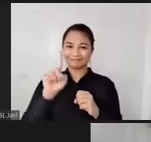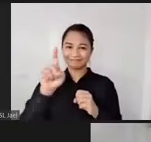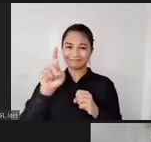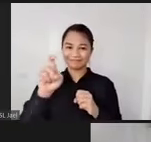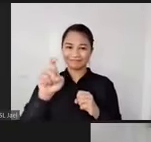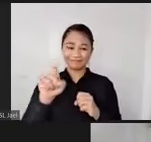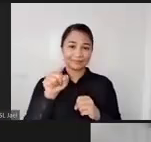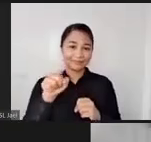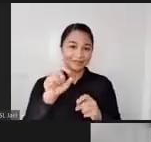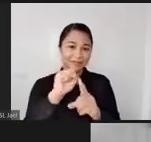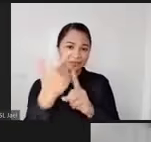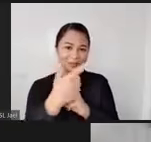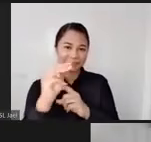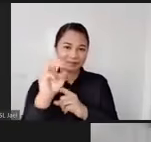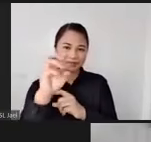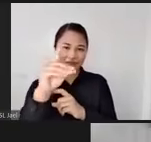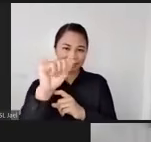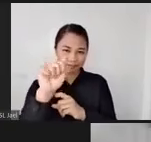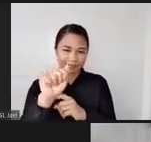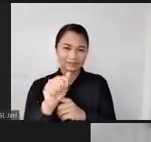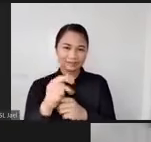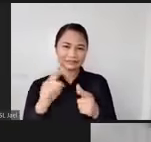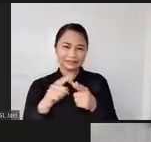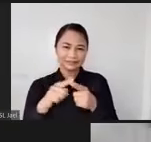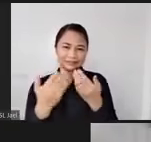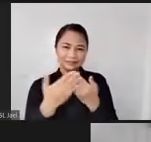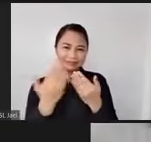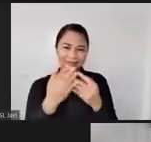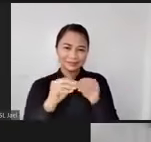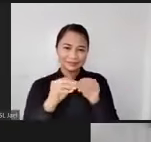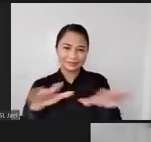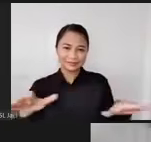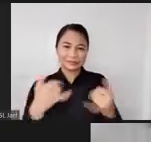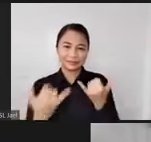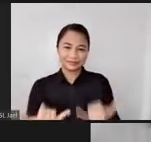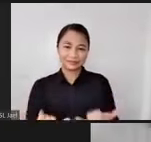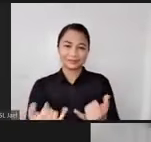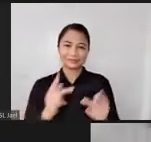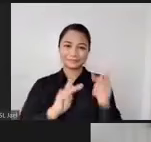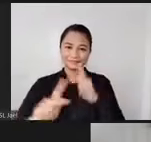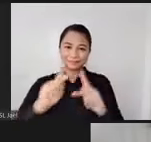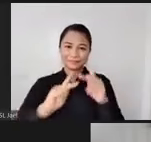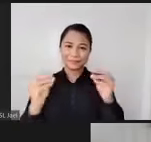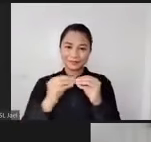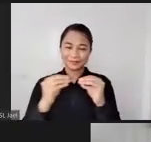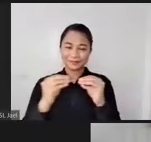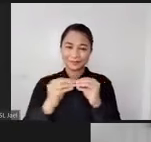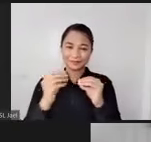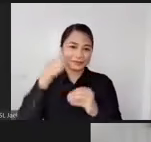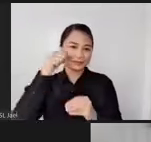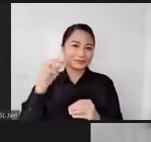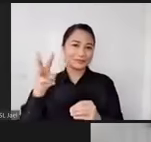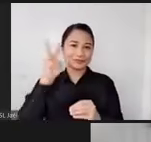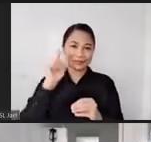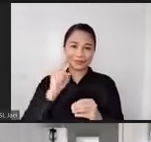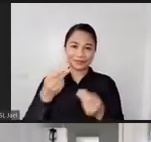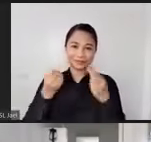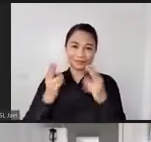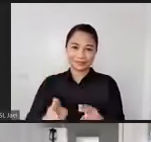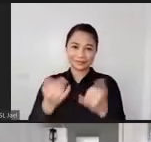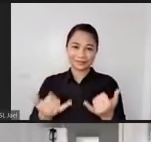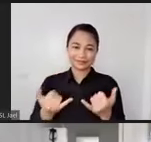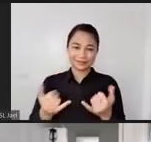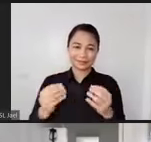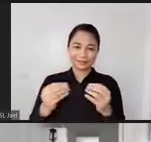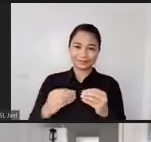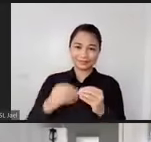what's going on. And I don't know if, I'm sure some of you have already seen the Netflix documentary, the David Attenborough documentary.